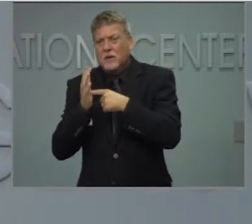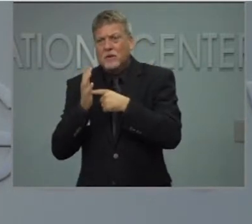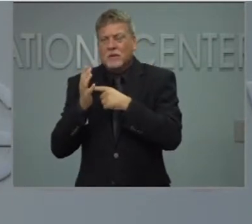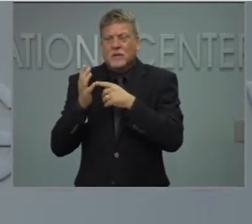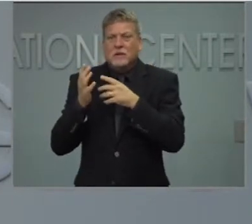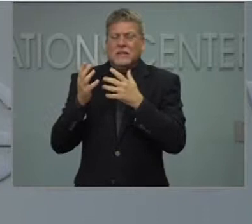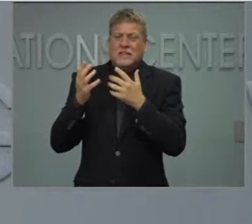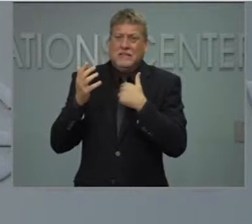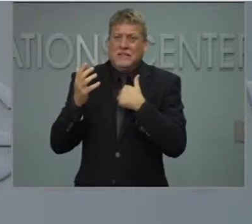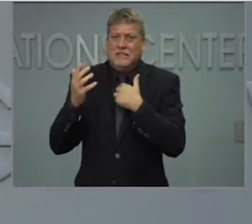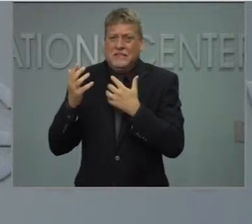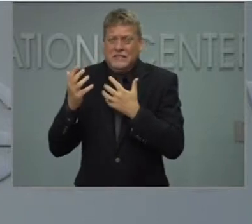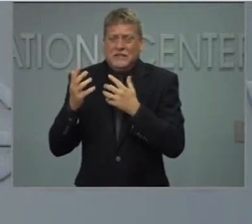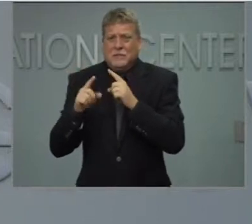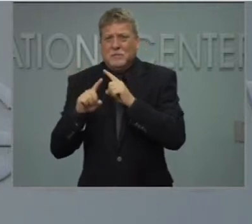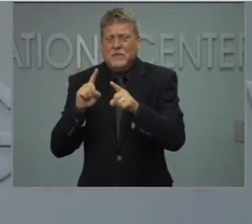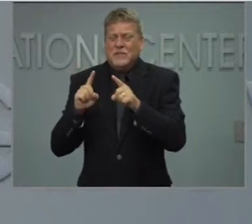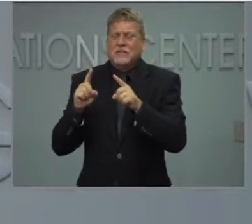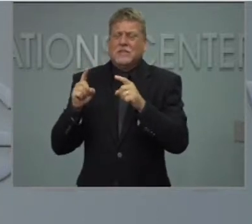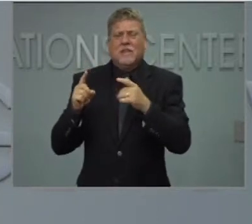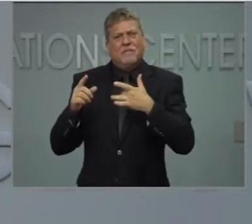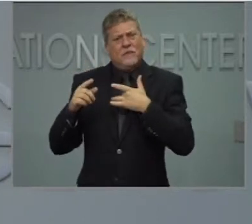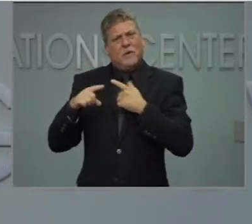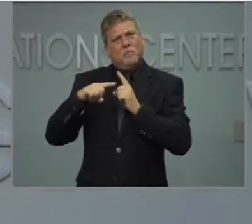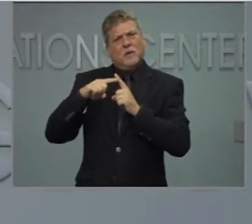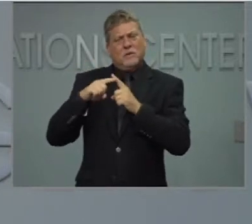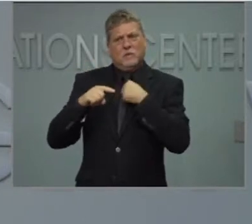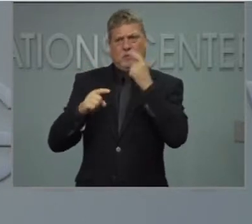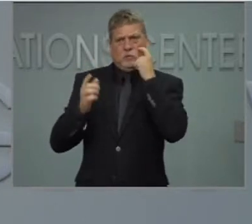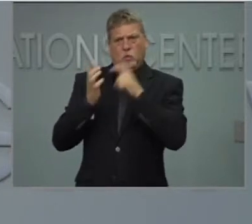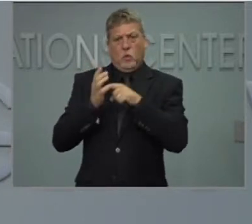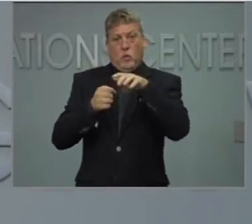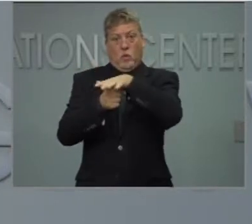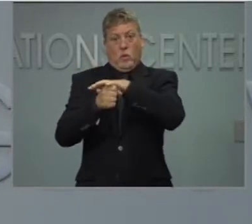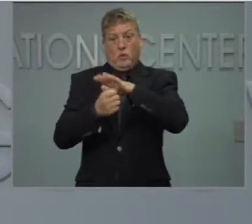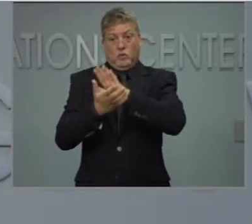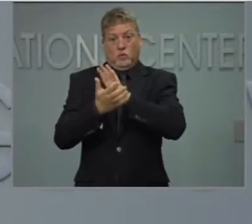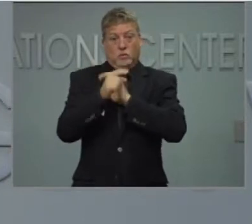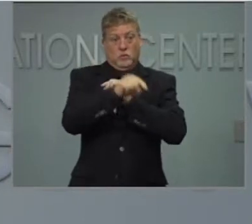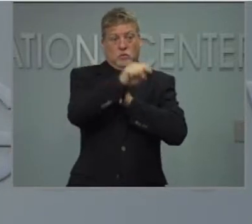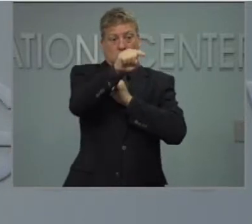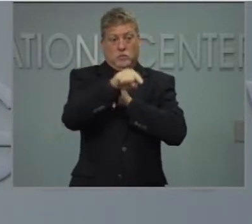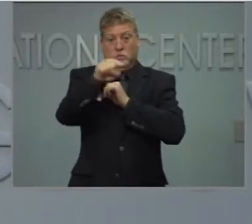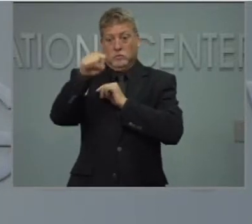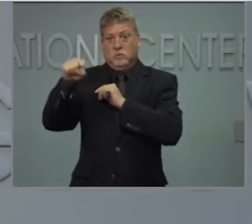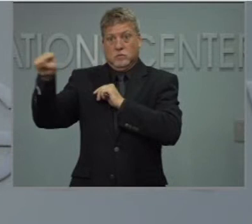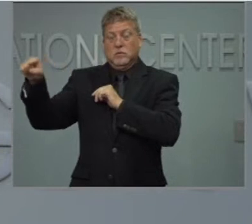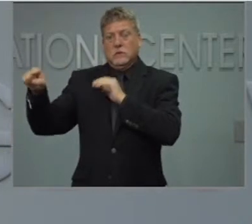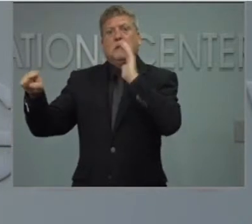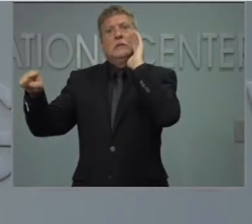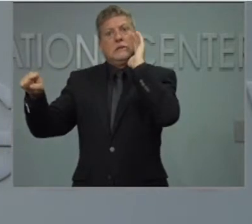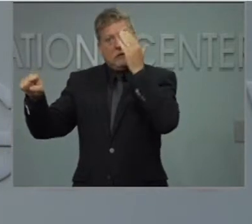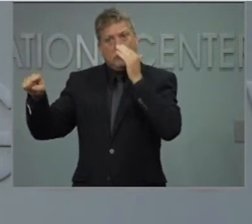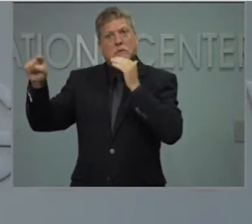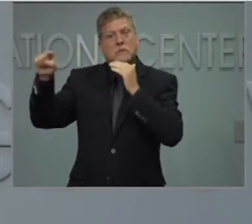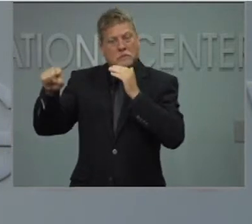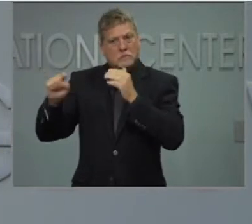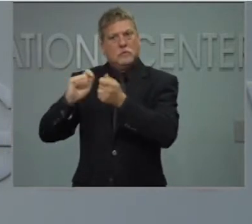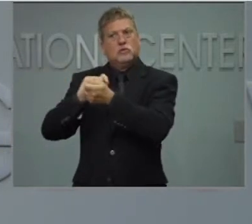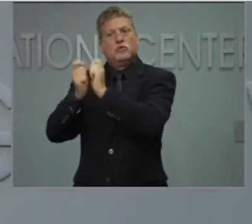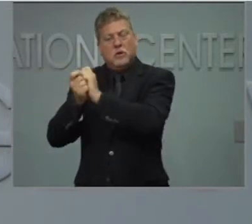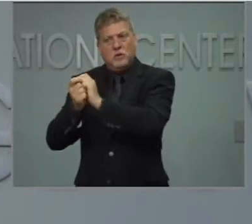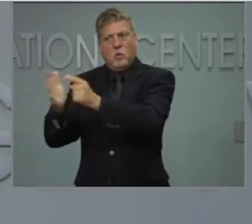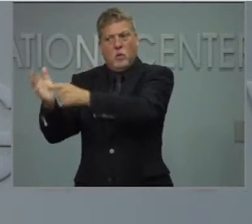encouraged by the fact that system after system is rethinking this. We're going to see some more in the coming days